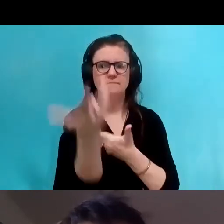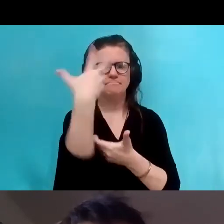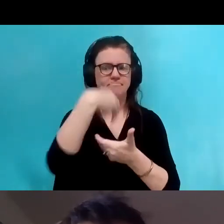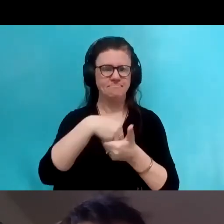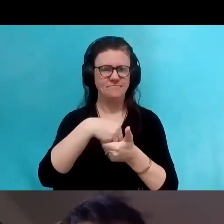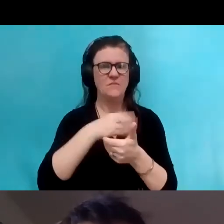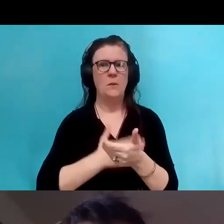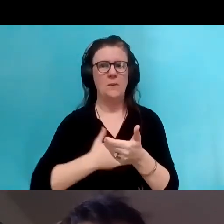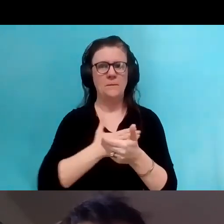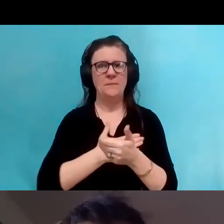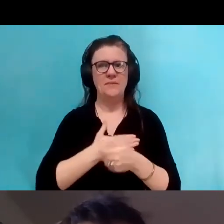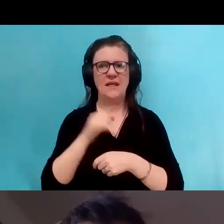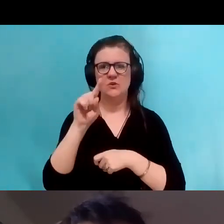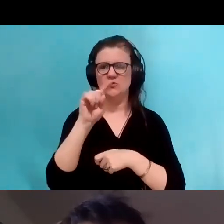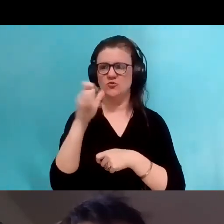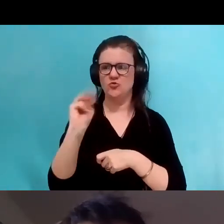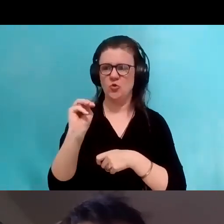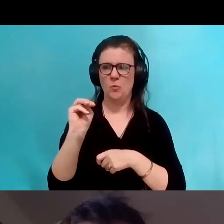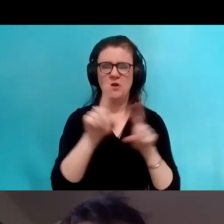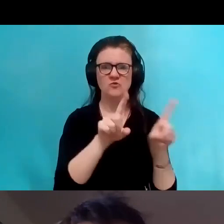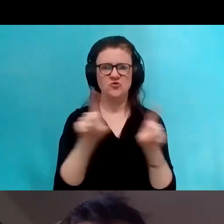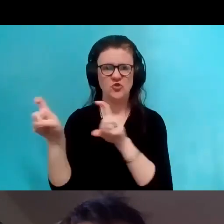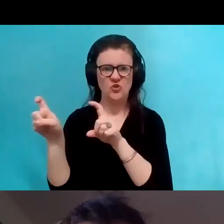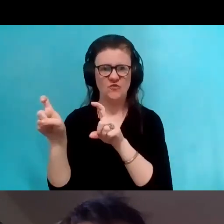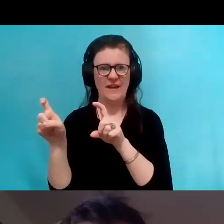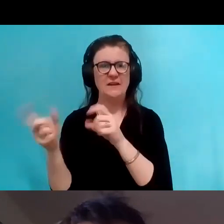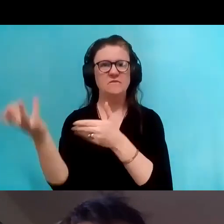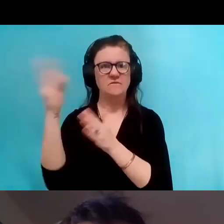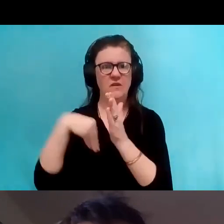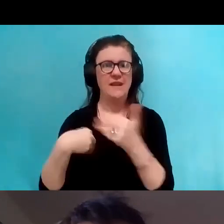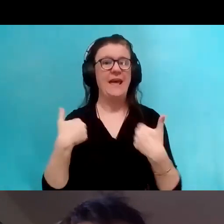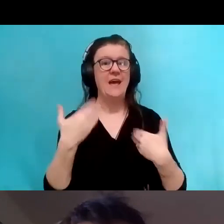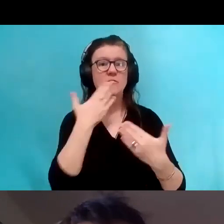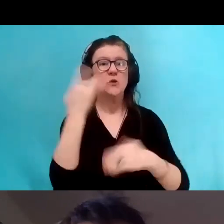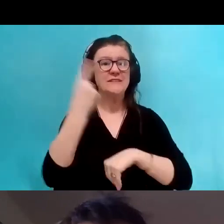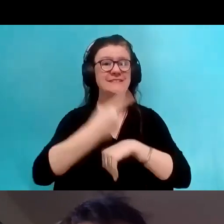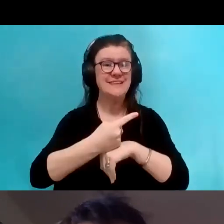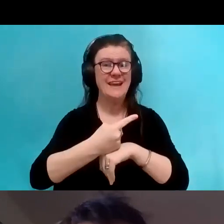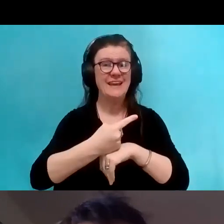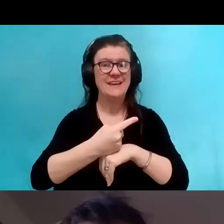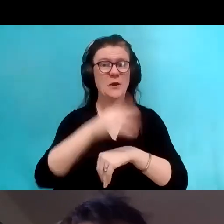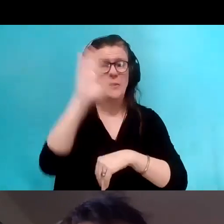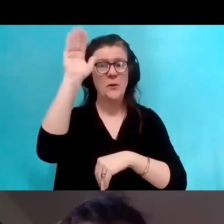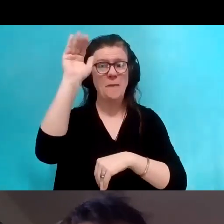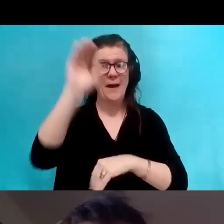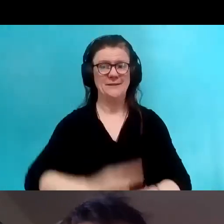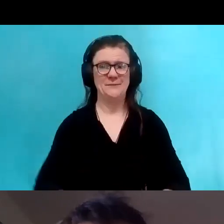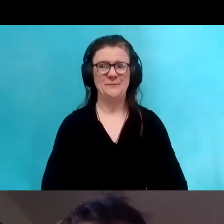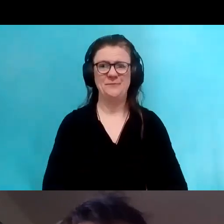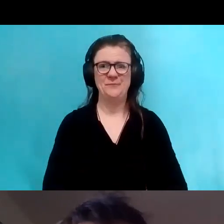Please do fill in the Zoom survey. And that's all from us. So have a great rest of your day and goodbye.